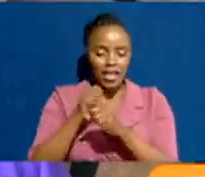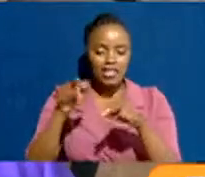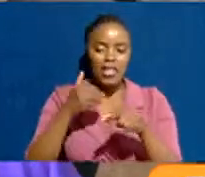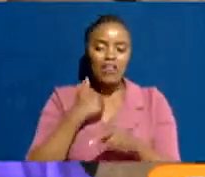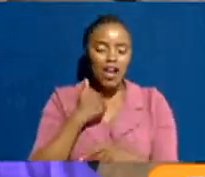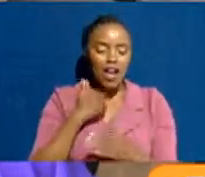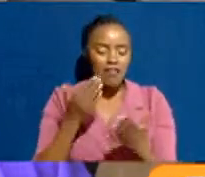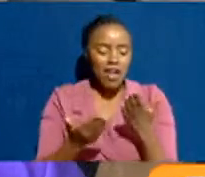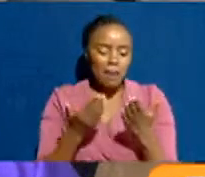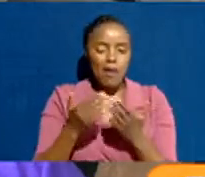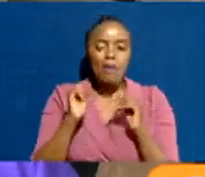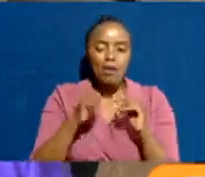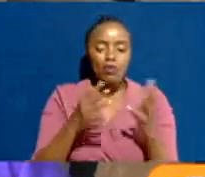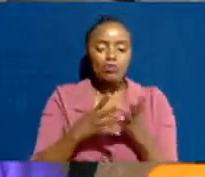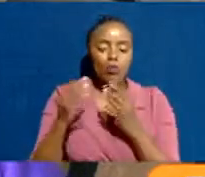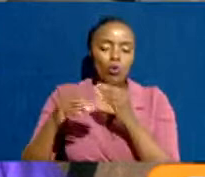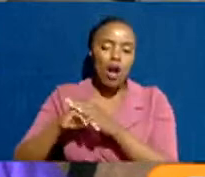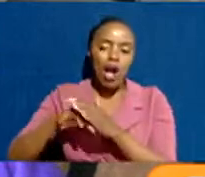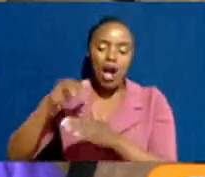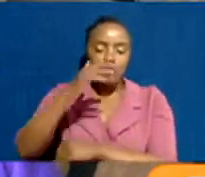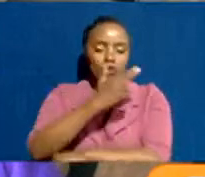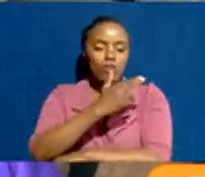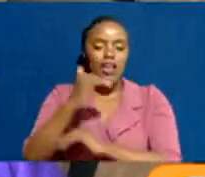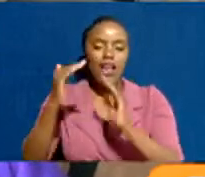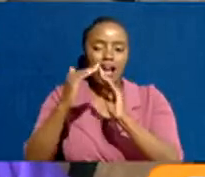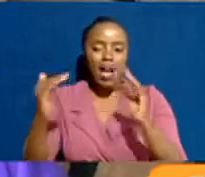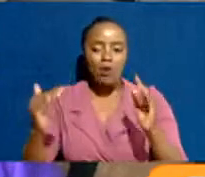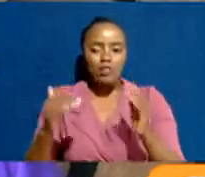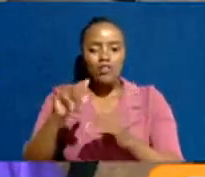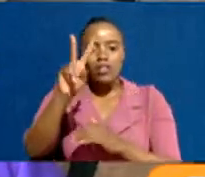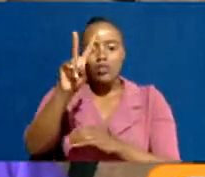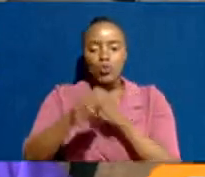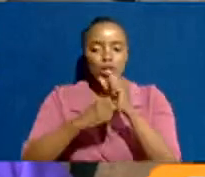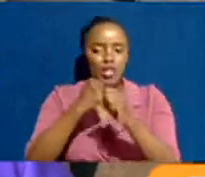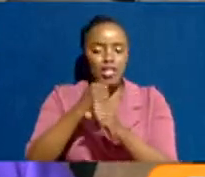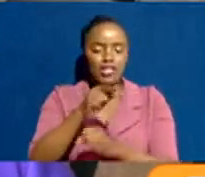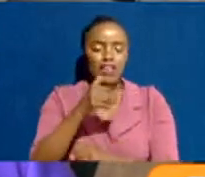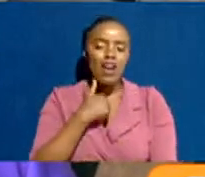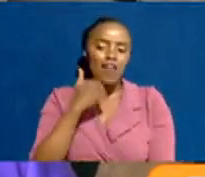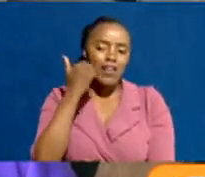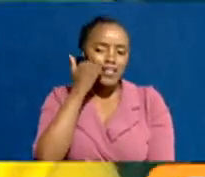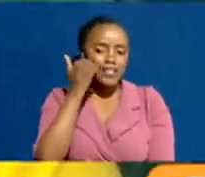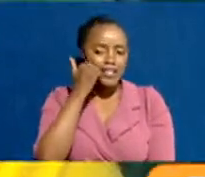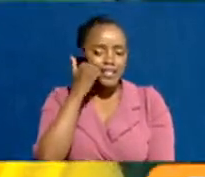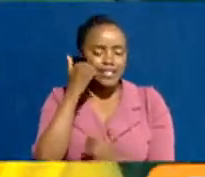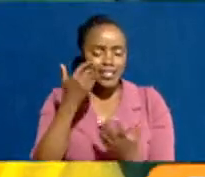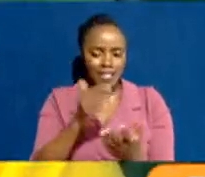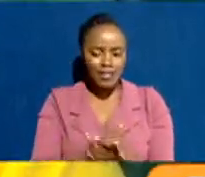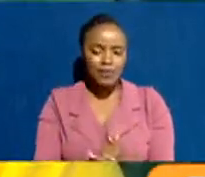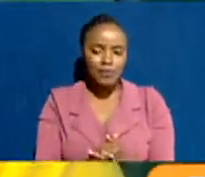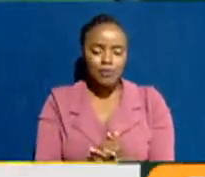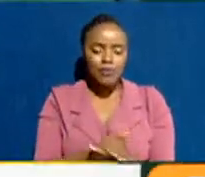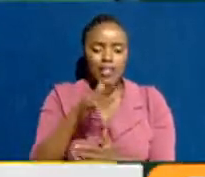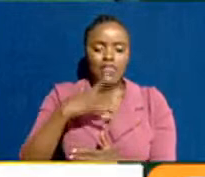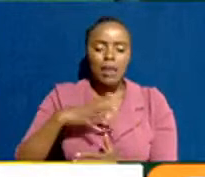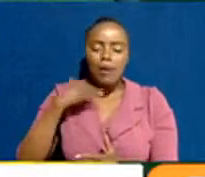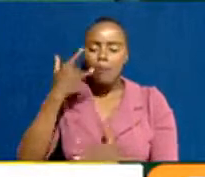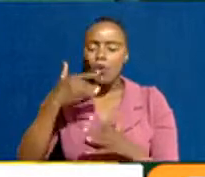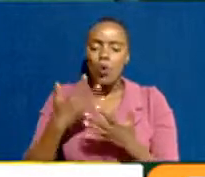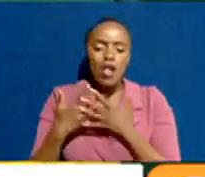least ayasatoka kwa nyumba miaka kama mbili alikuwa na shida ya mwana. Kwani wenye